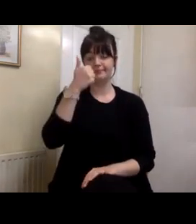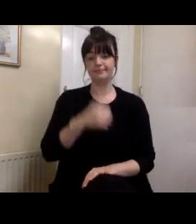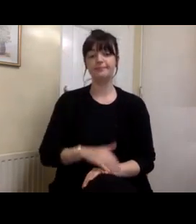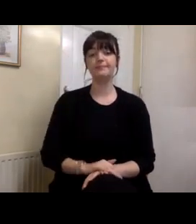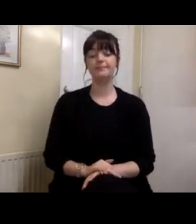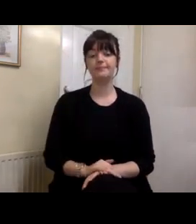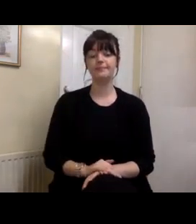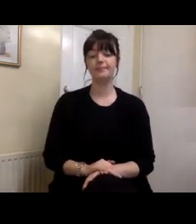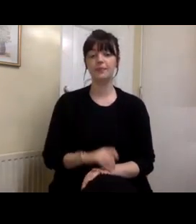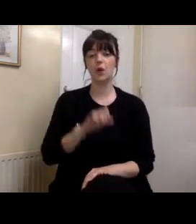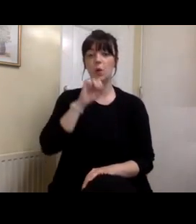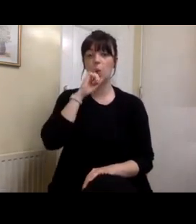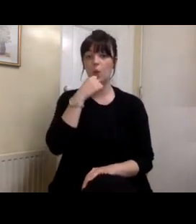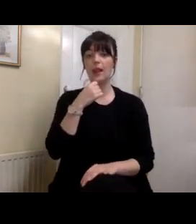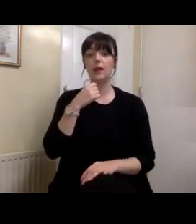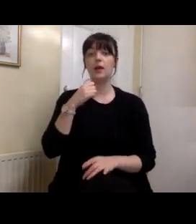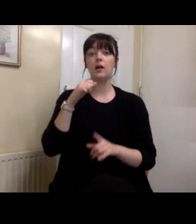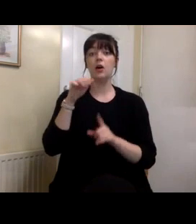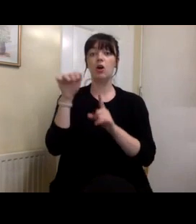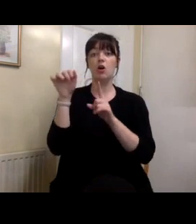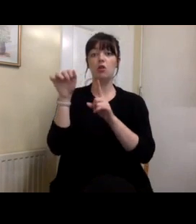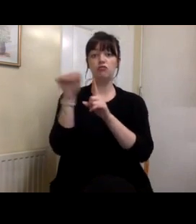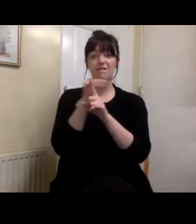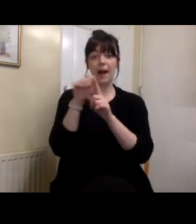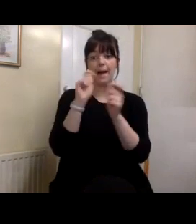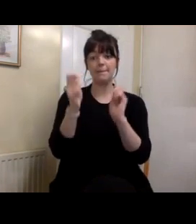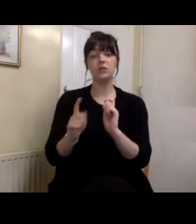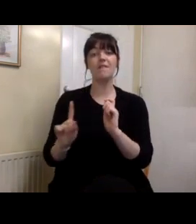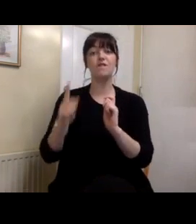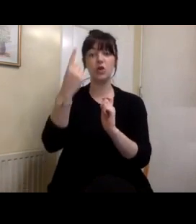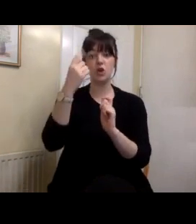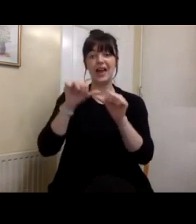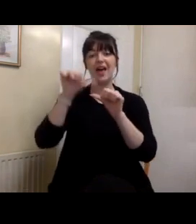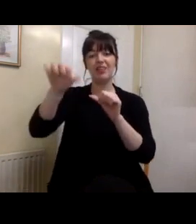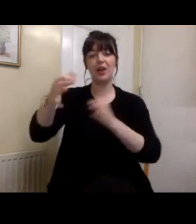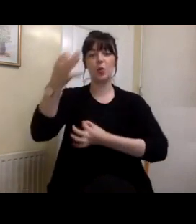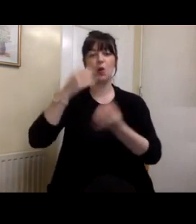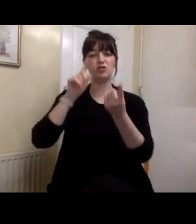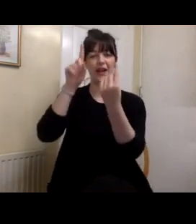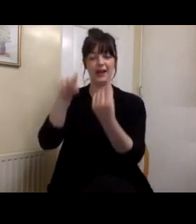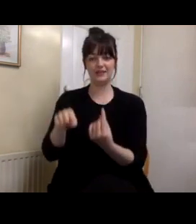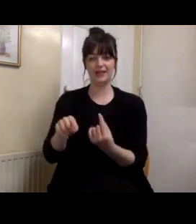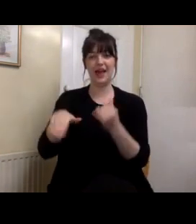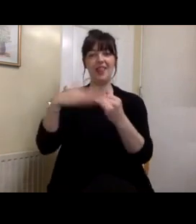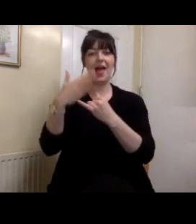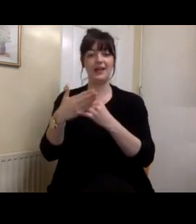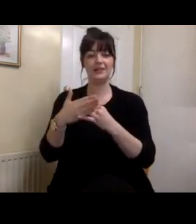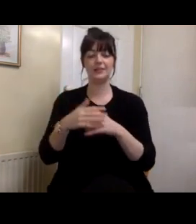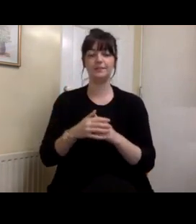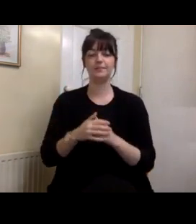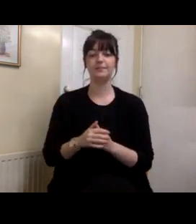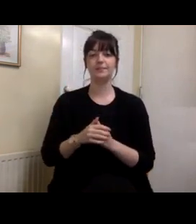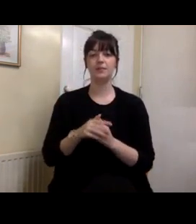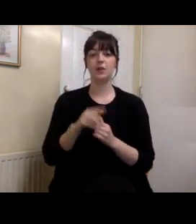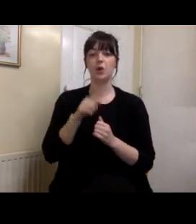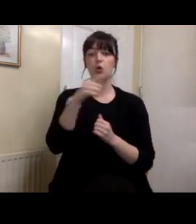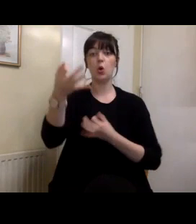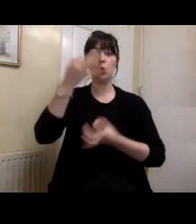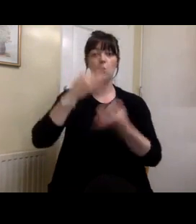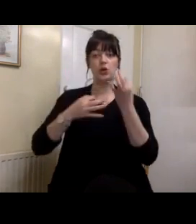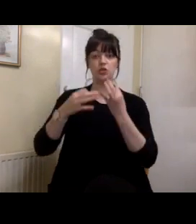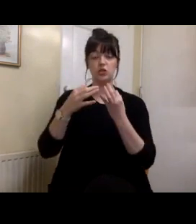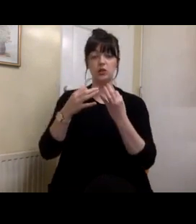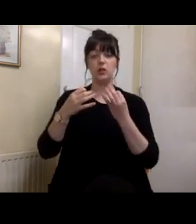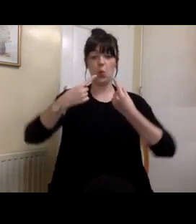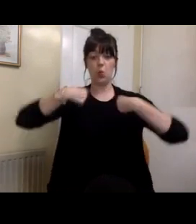getting to your questions after we run you through the proposed refinements, and your questions will only be visible to you and the project team here on the